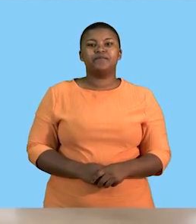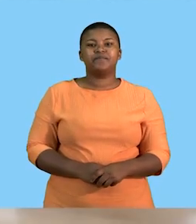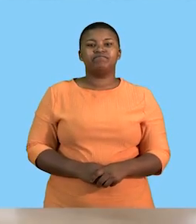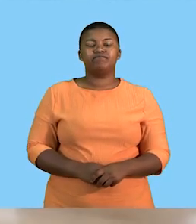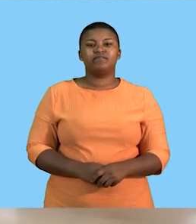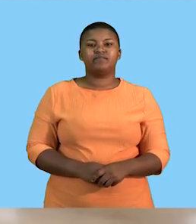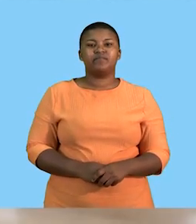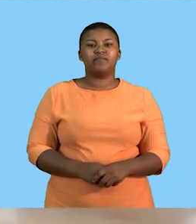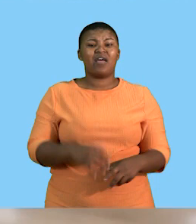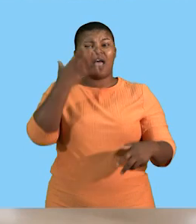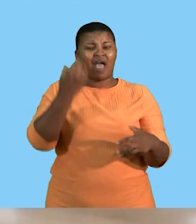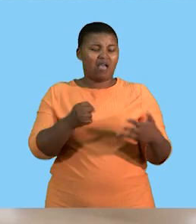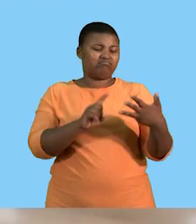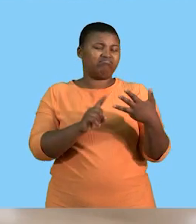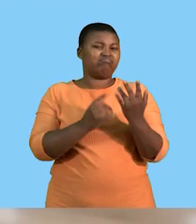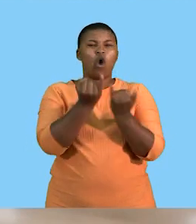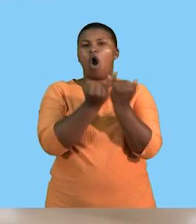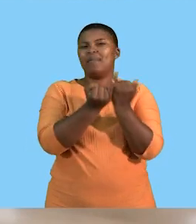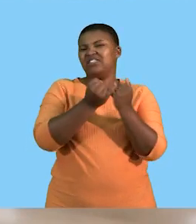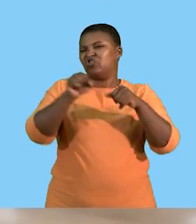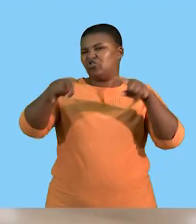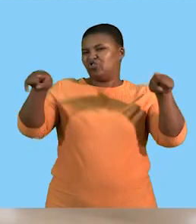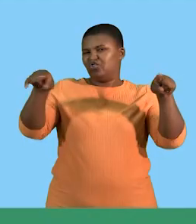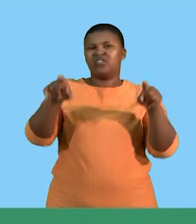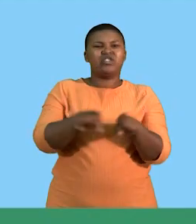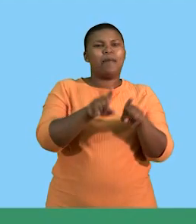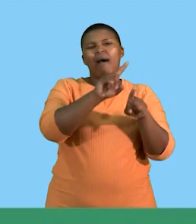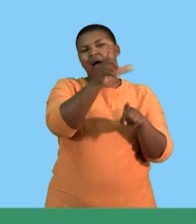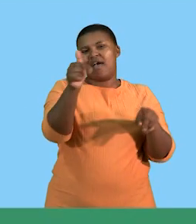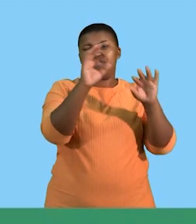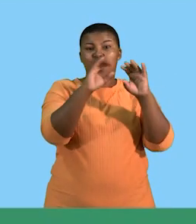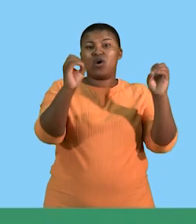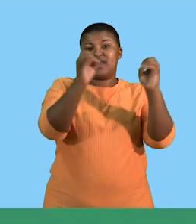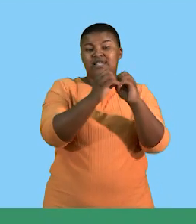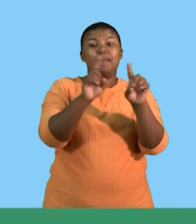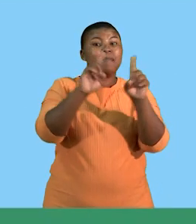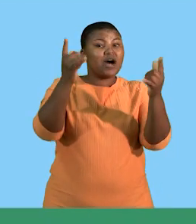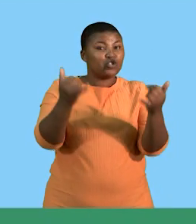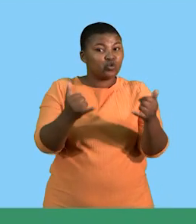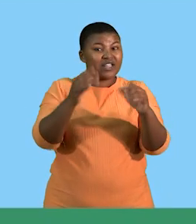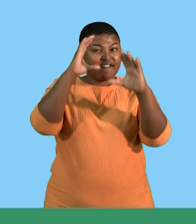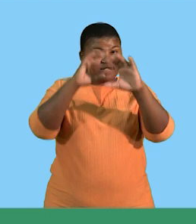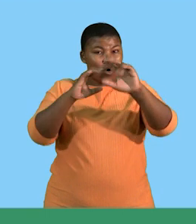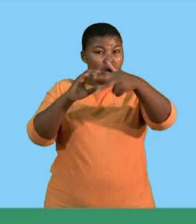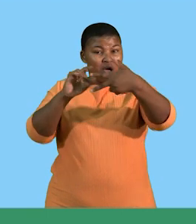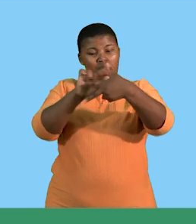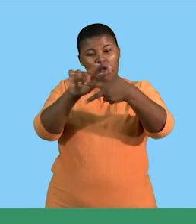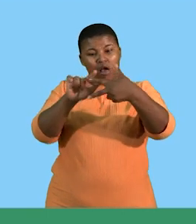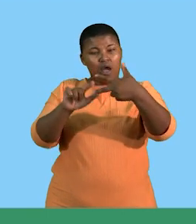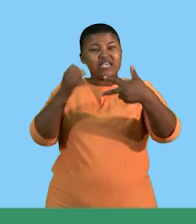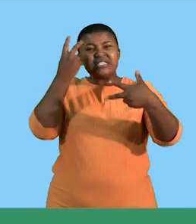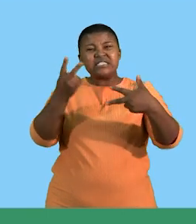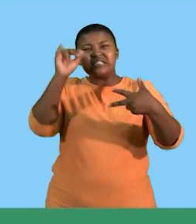also the competitors and other organizations. So as I said, we are going to focus on these